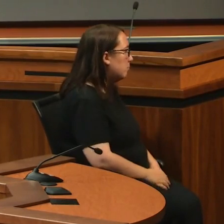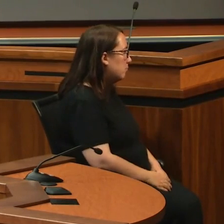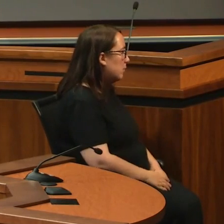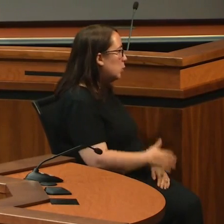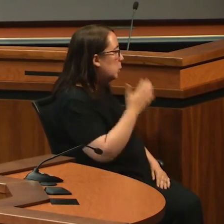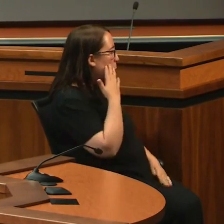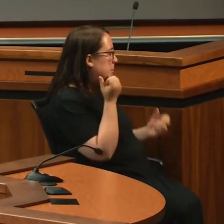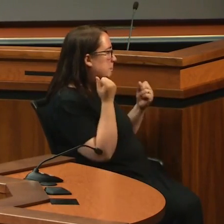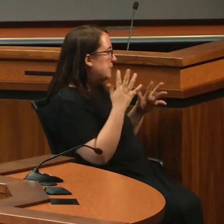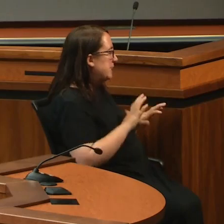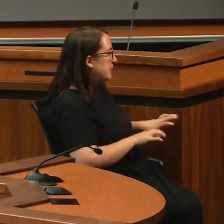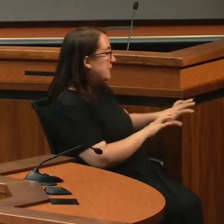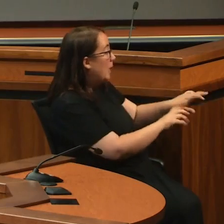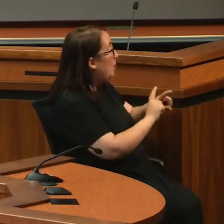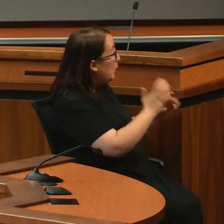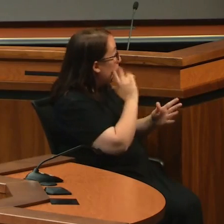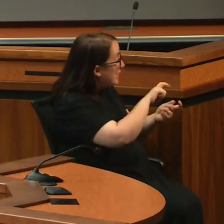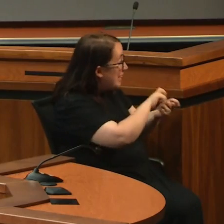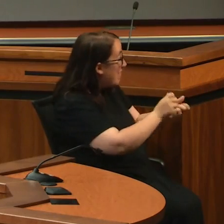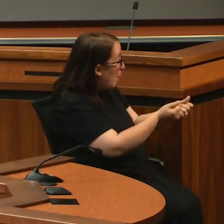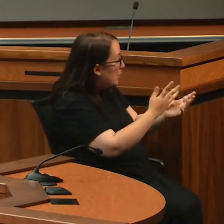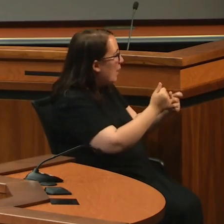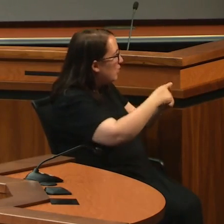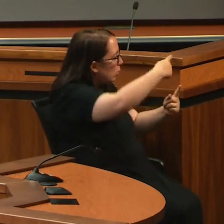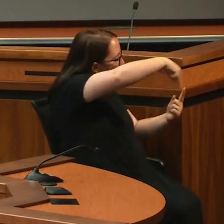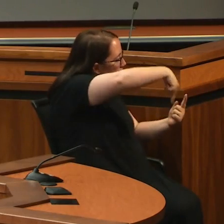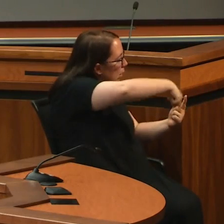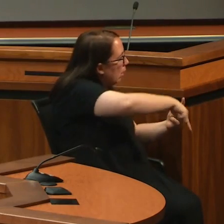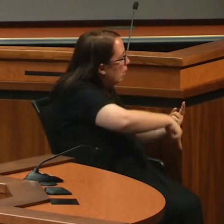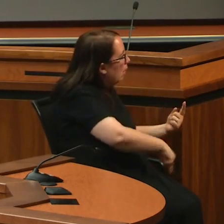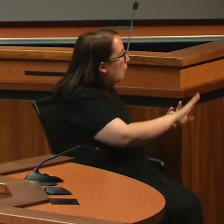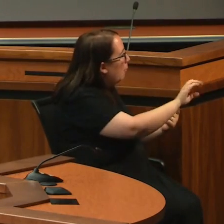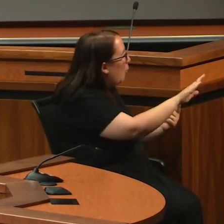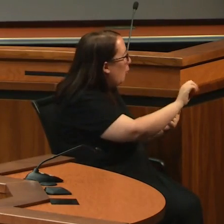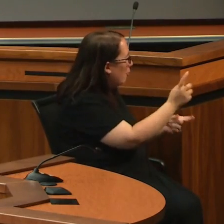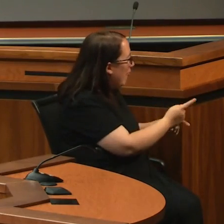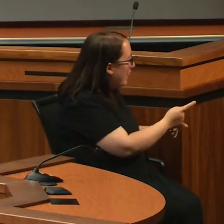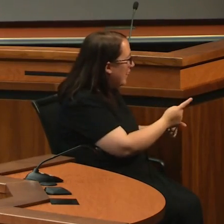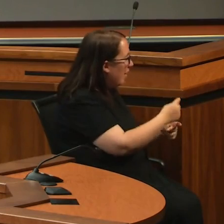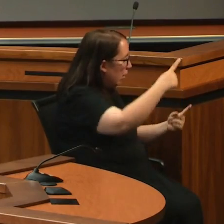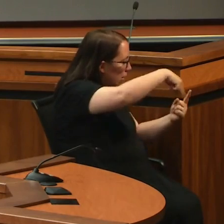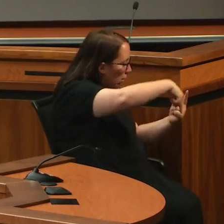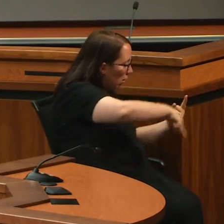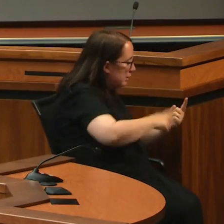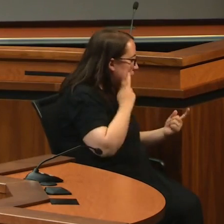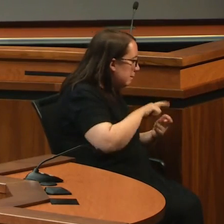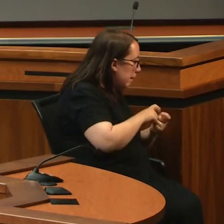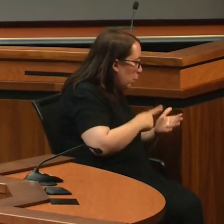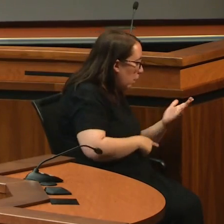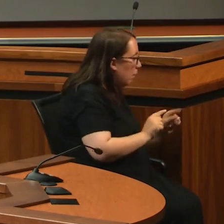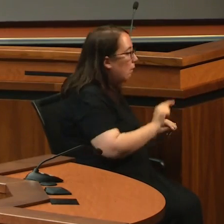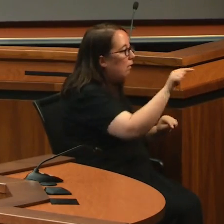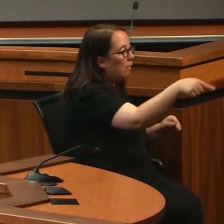Ellicott City, and that's the only way to know for certain how much that is to go and do borings as part of a more detailed engineering effort. But that's